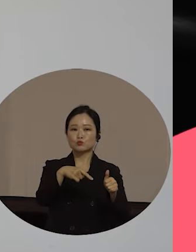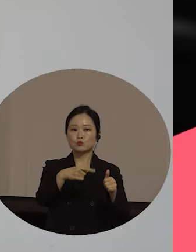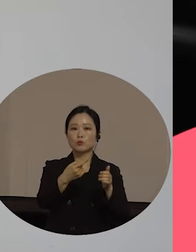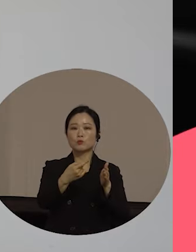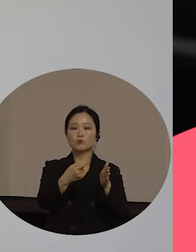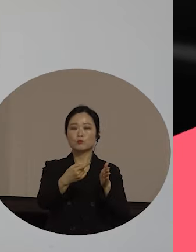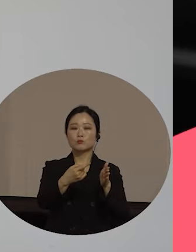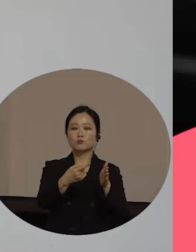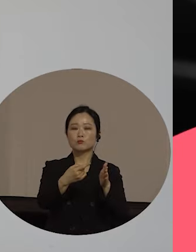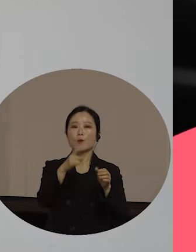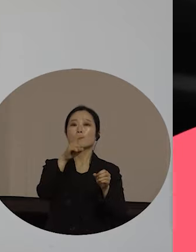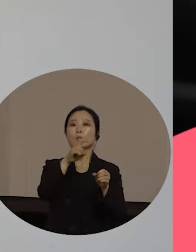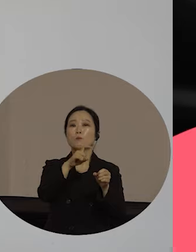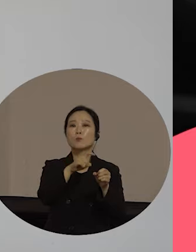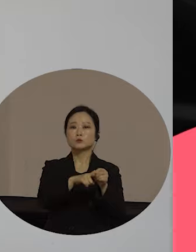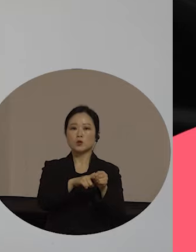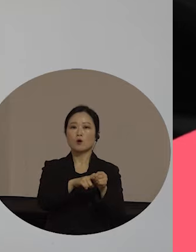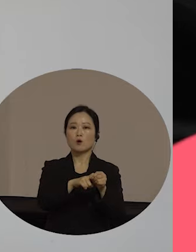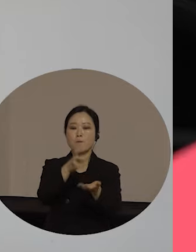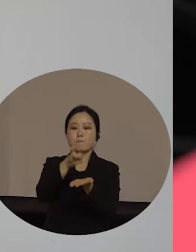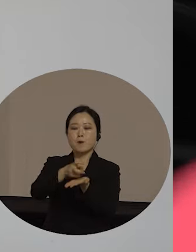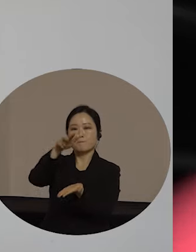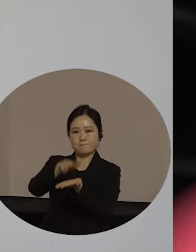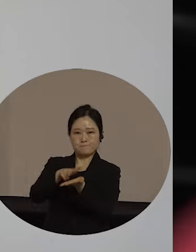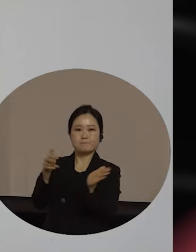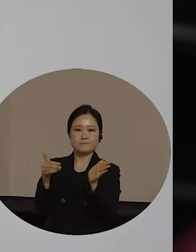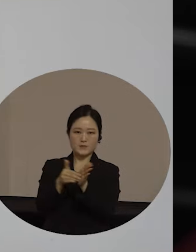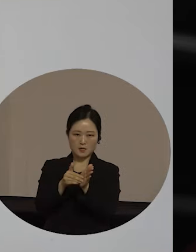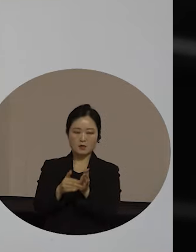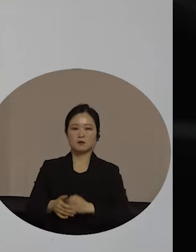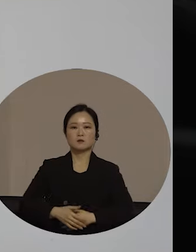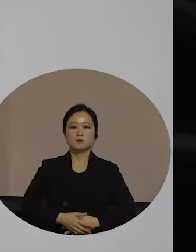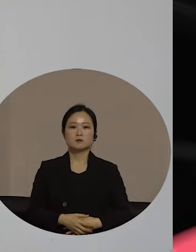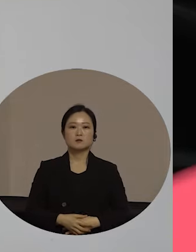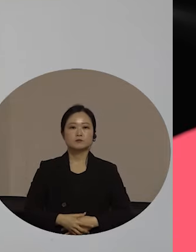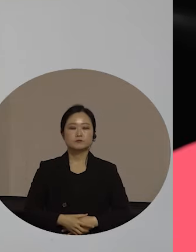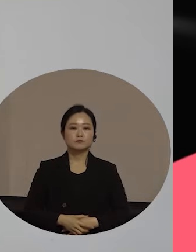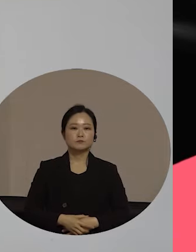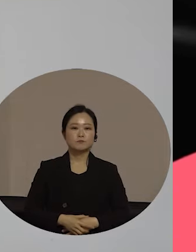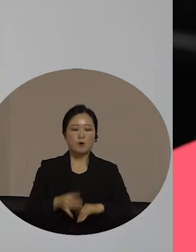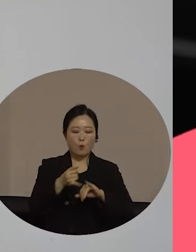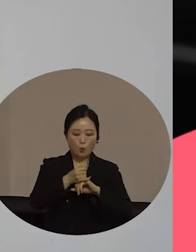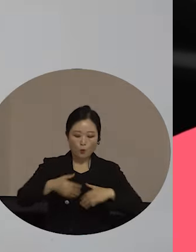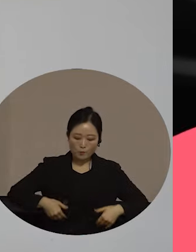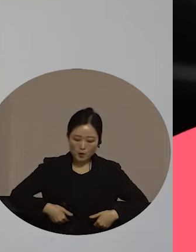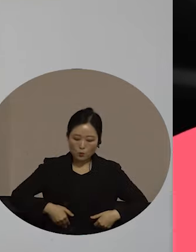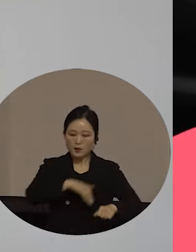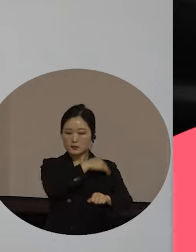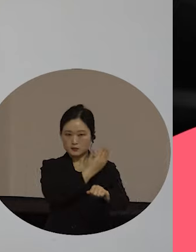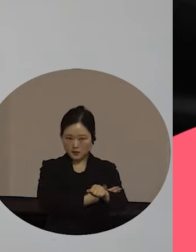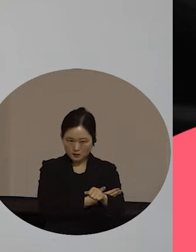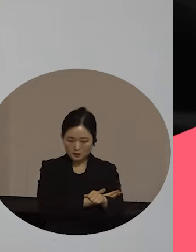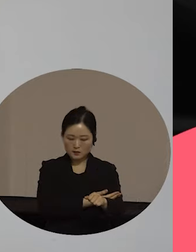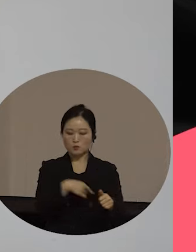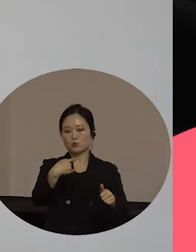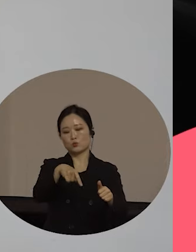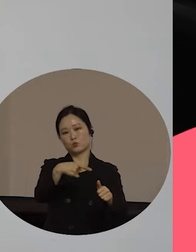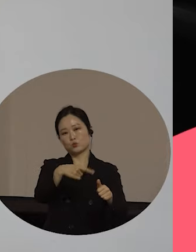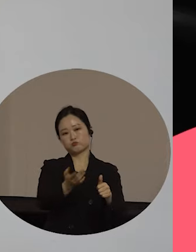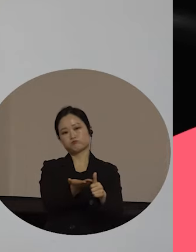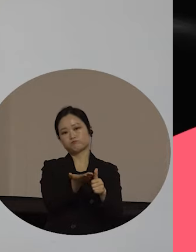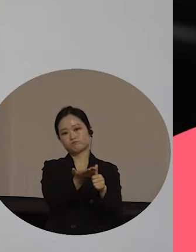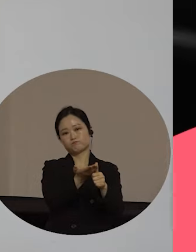creative skills. At the state level, one notable initiative is Turnaround Arts at the John F. Kennedy Center